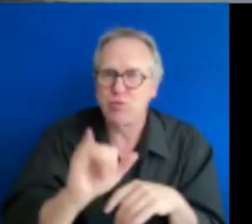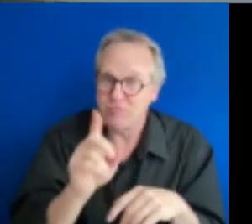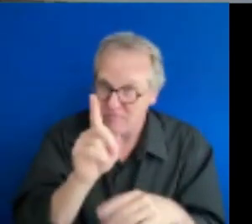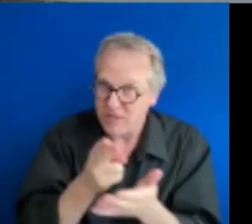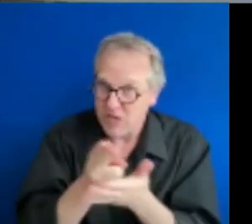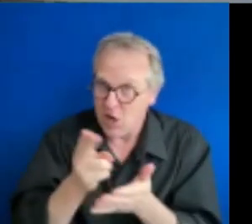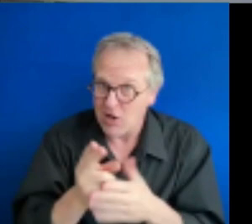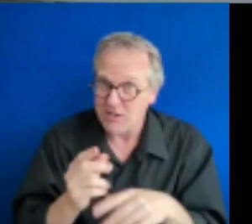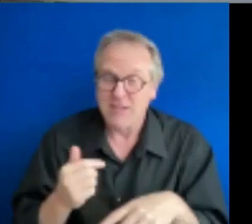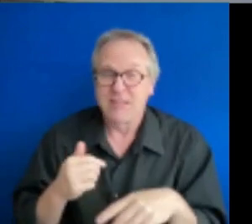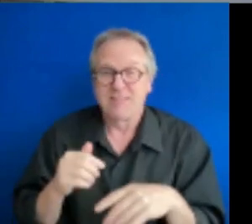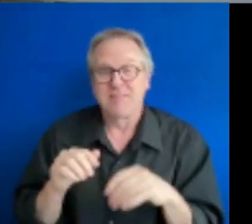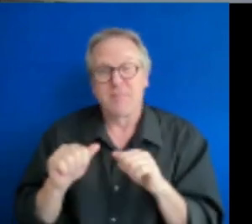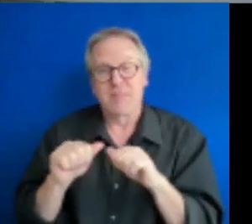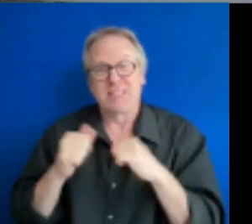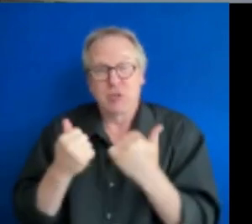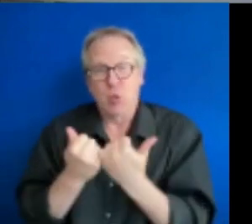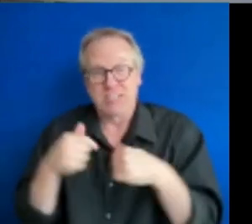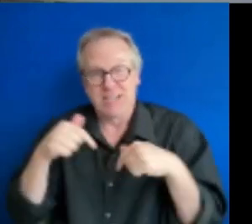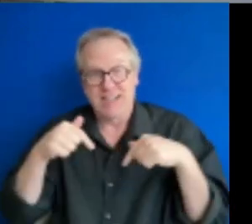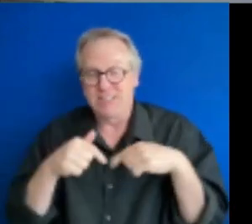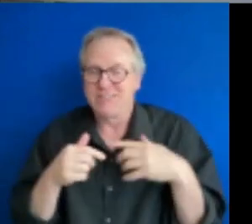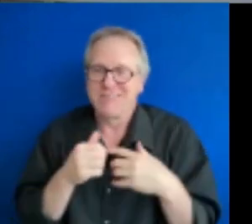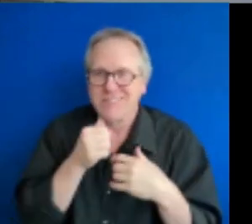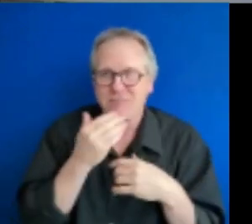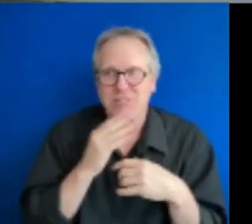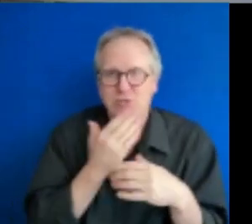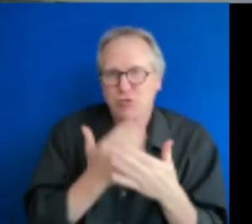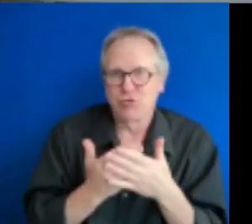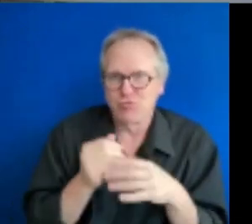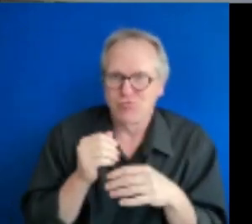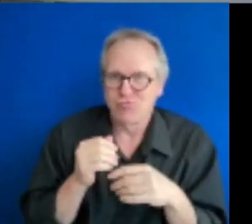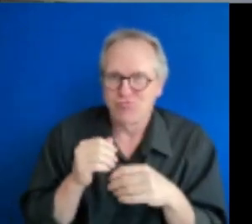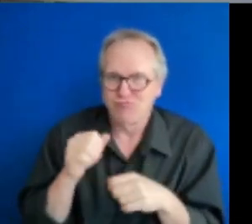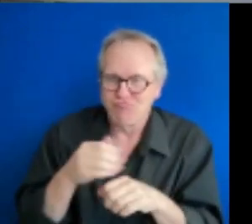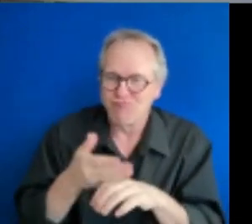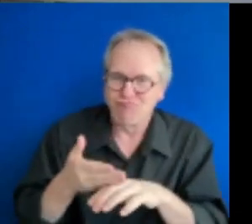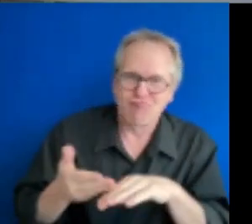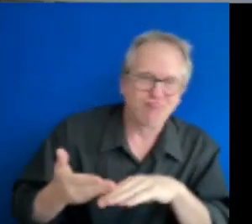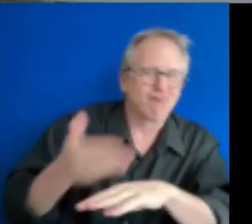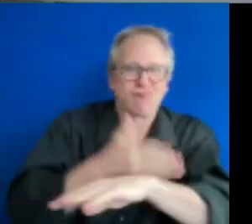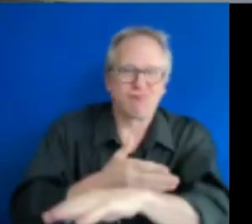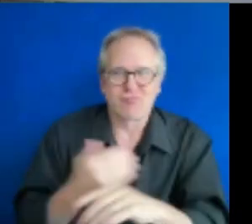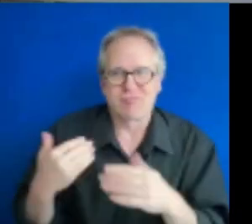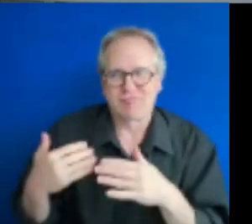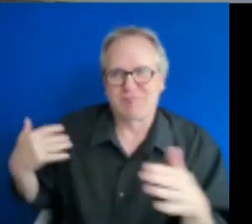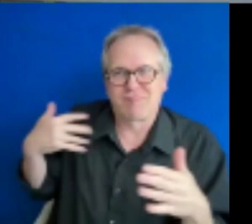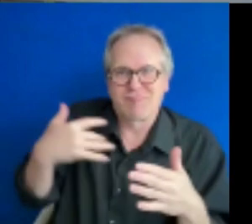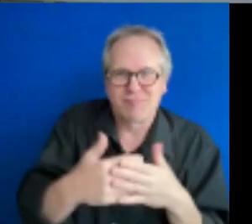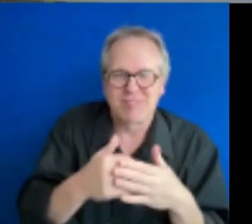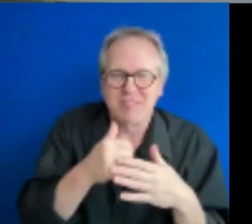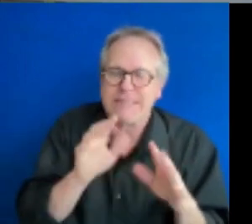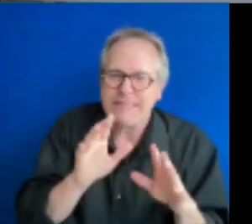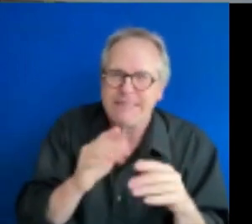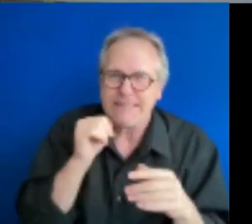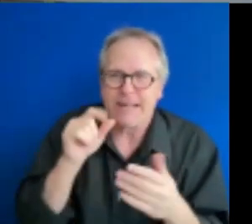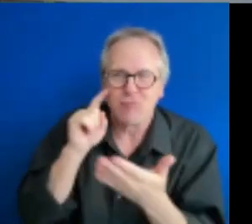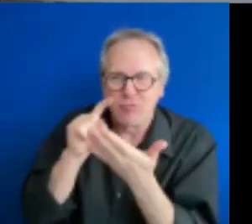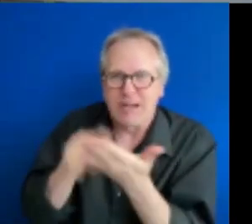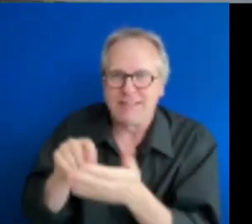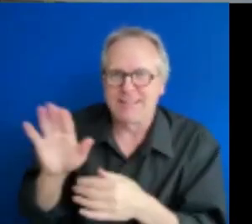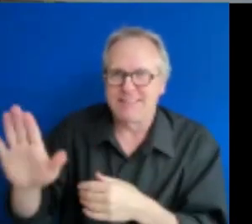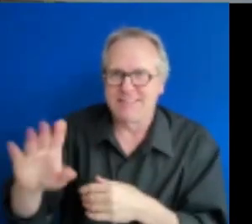honest, as an association, we've not done a great job in the past of recognizing the